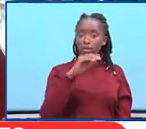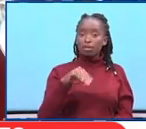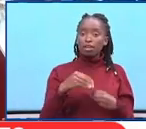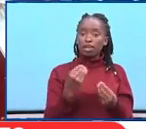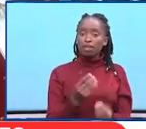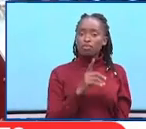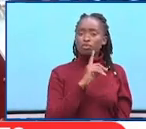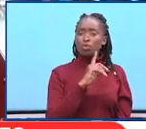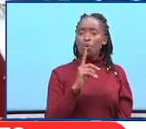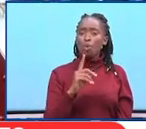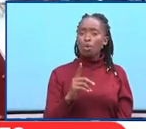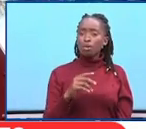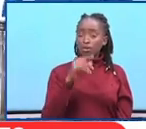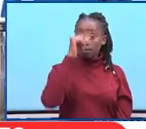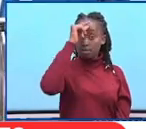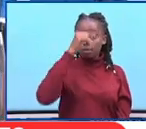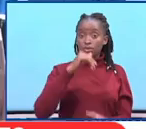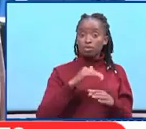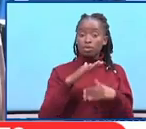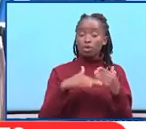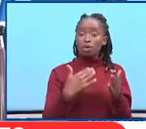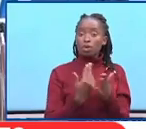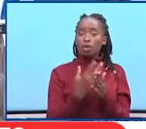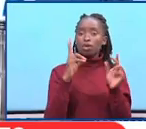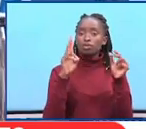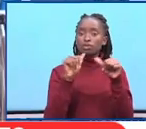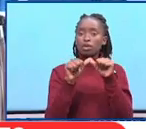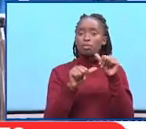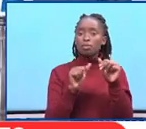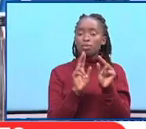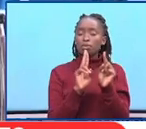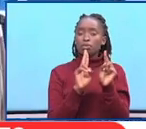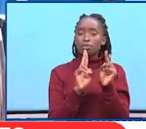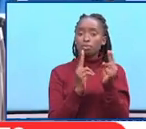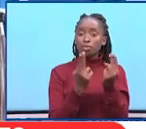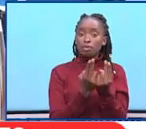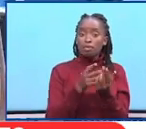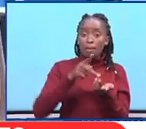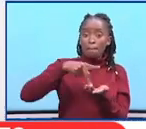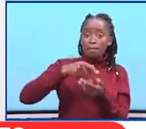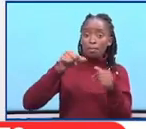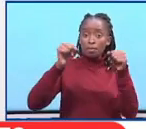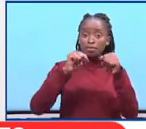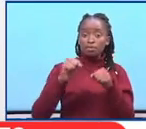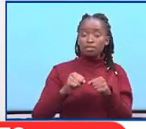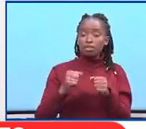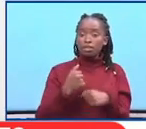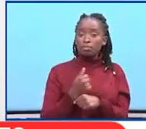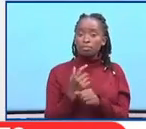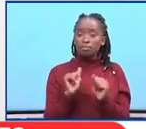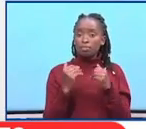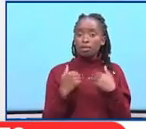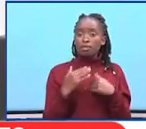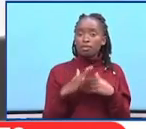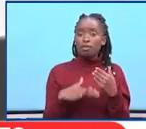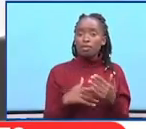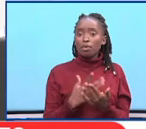who circumvent the issue of unified payment system designed to enhance transparency and oversight.